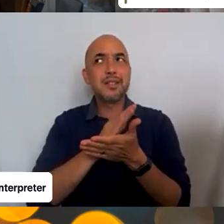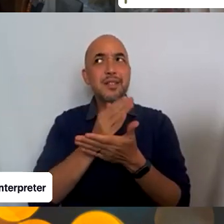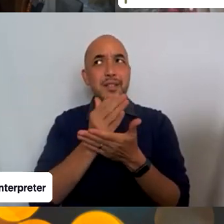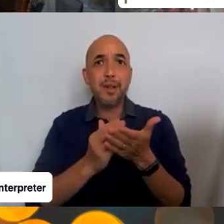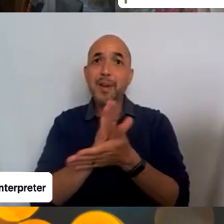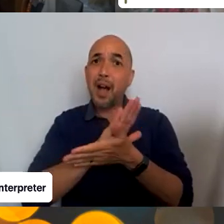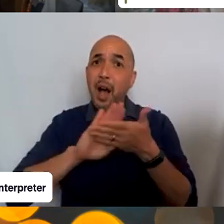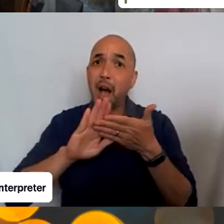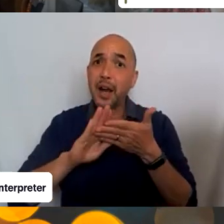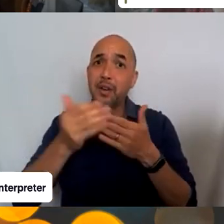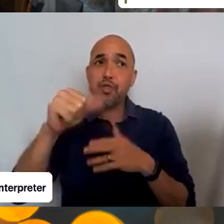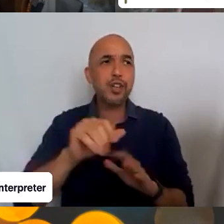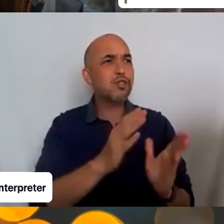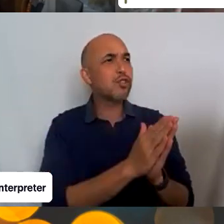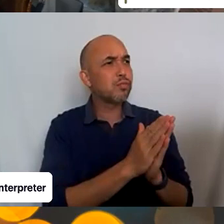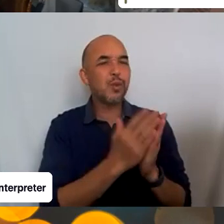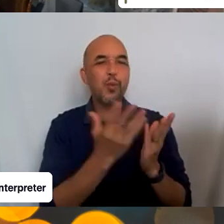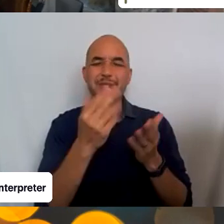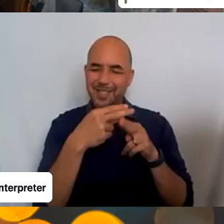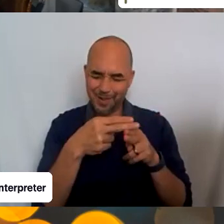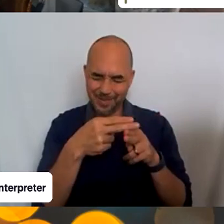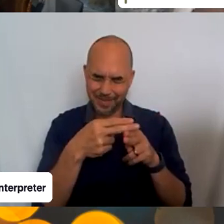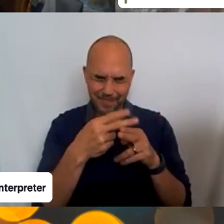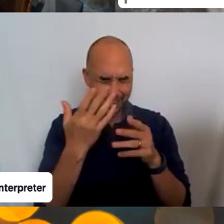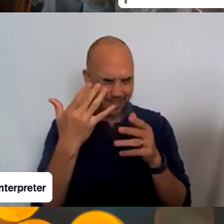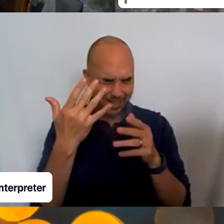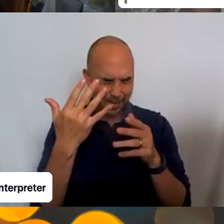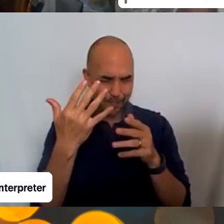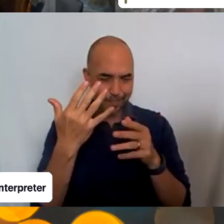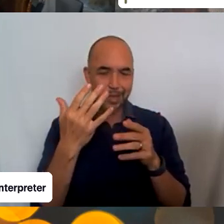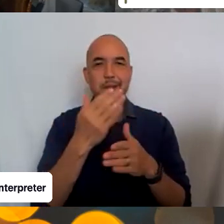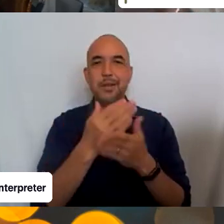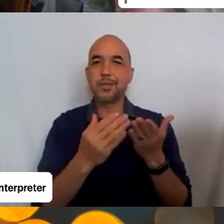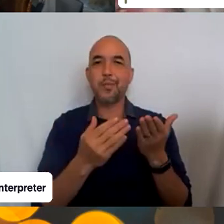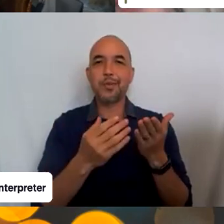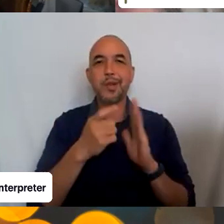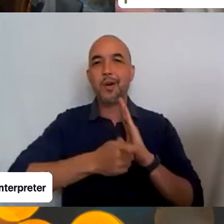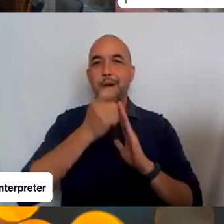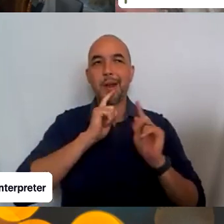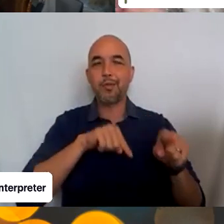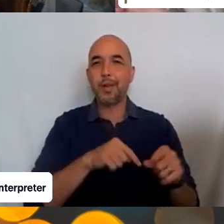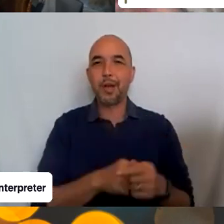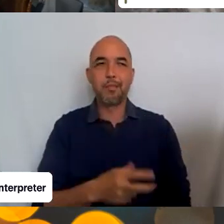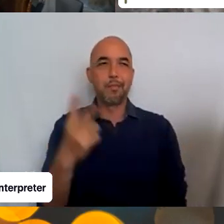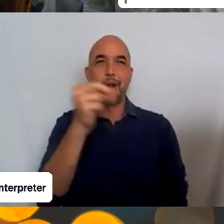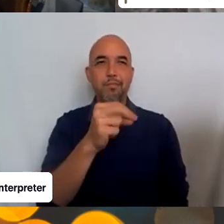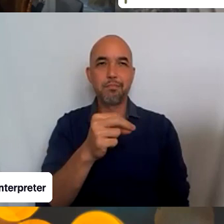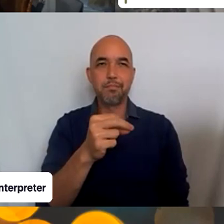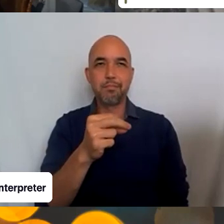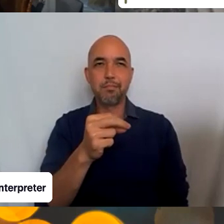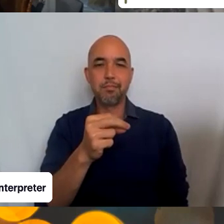of, what are they called? Just kind of wrote, like an automatic reply rejection.